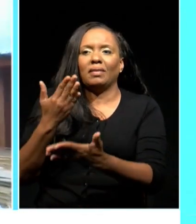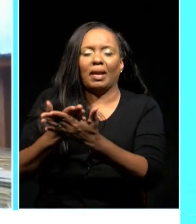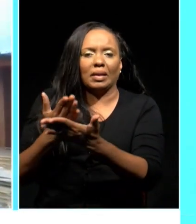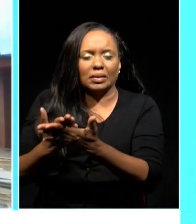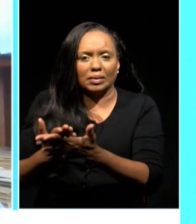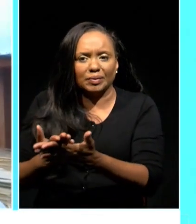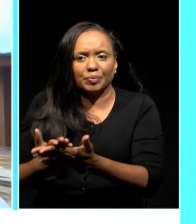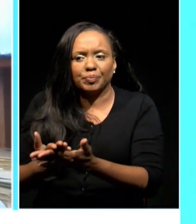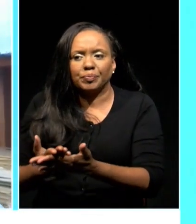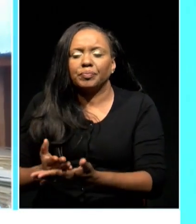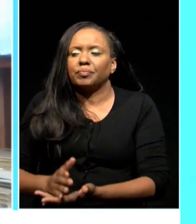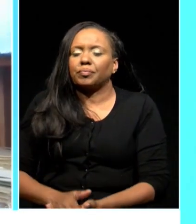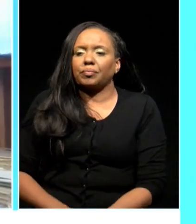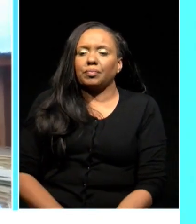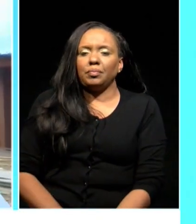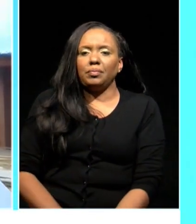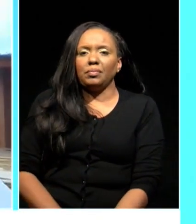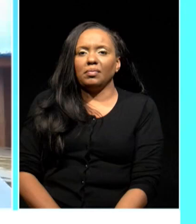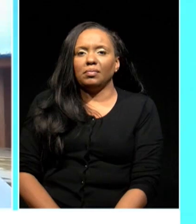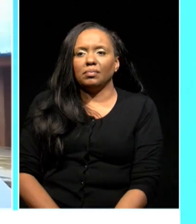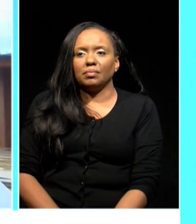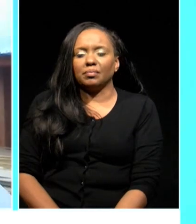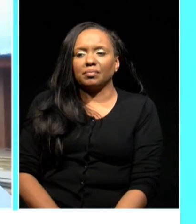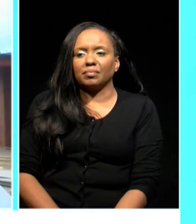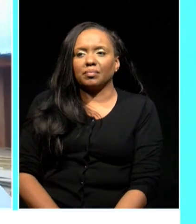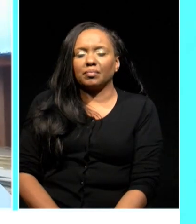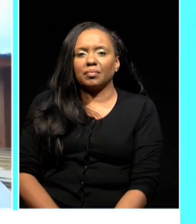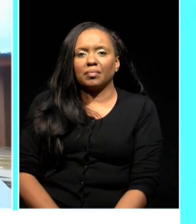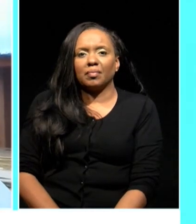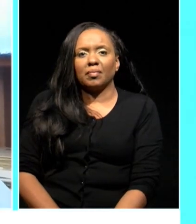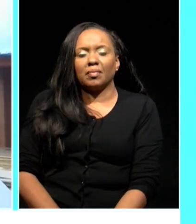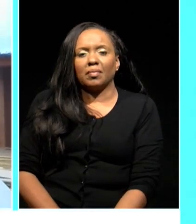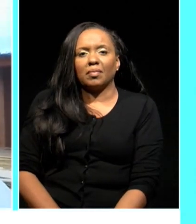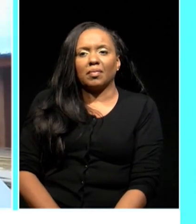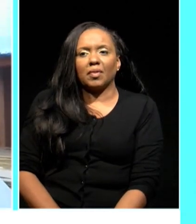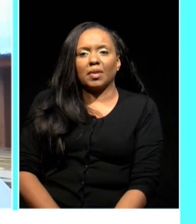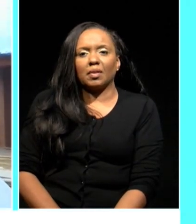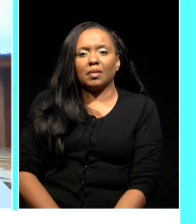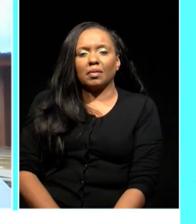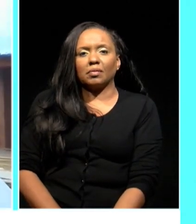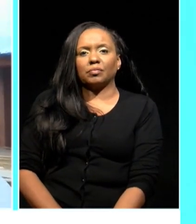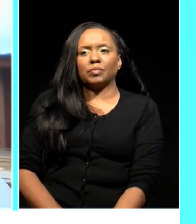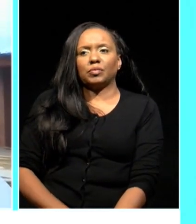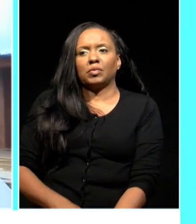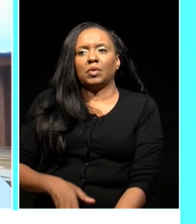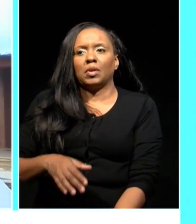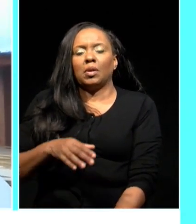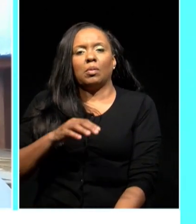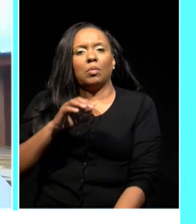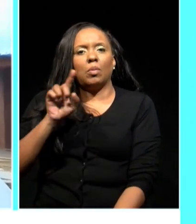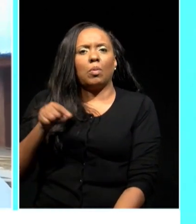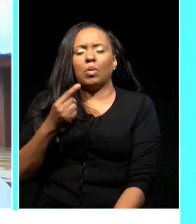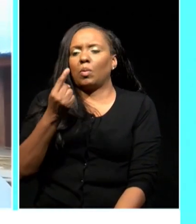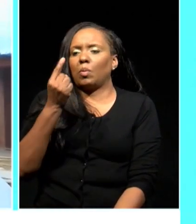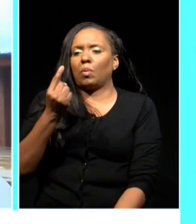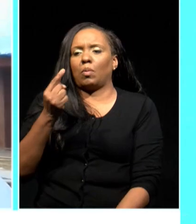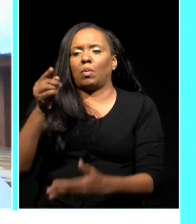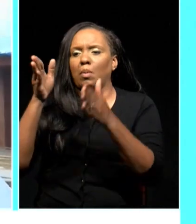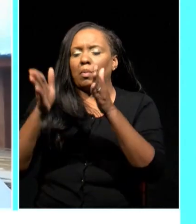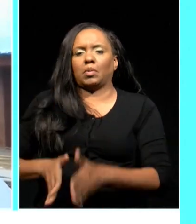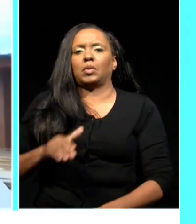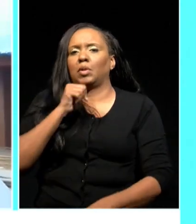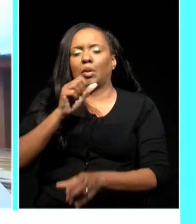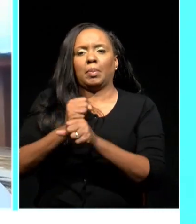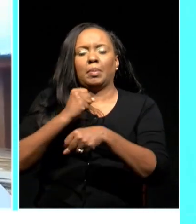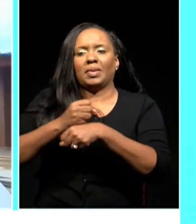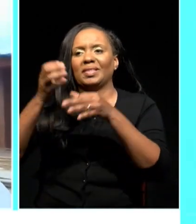one person uh, makes the decisions on these strategies and so on. So there would have